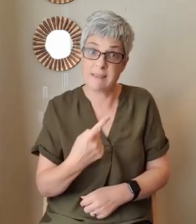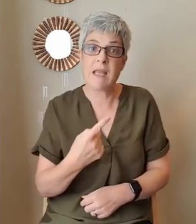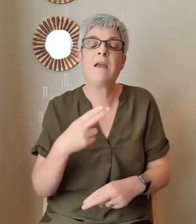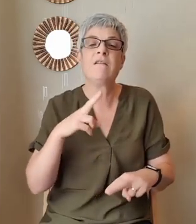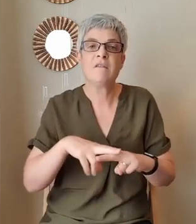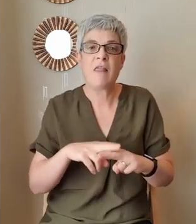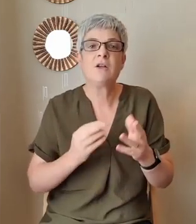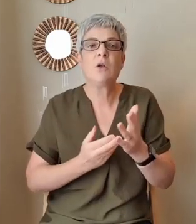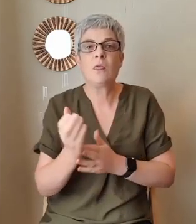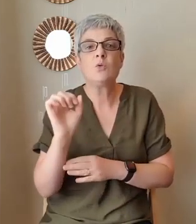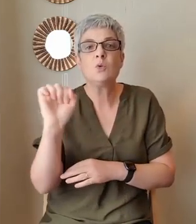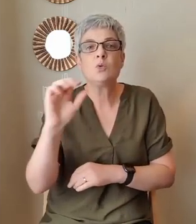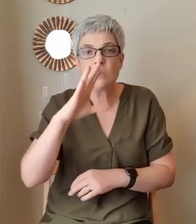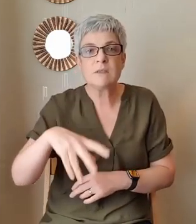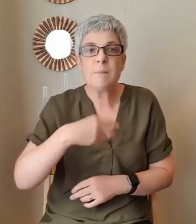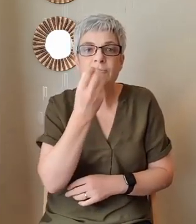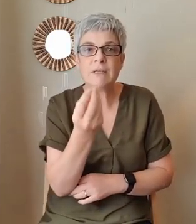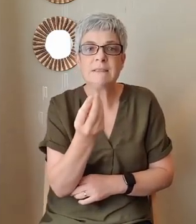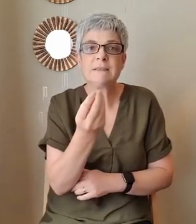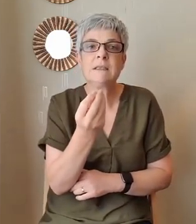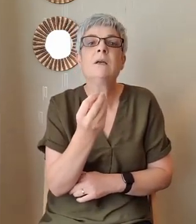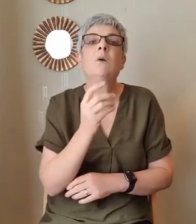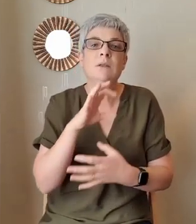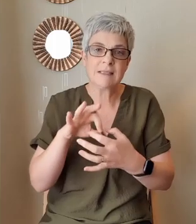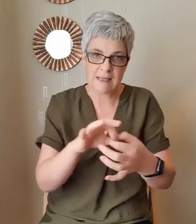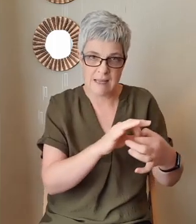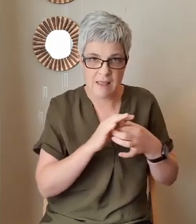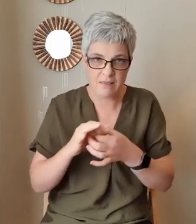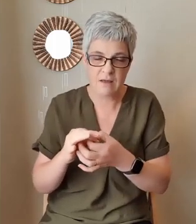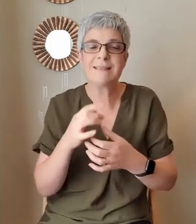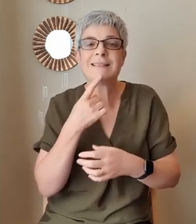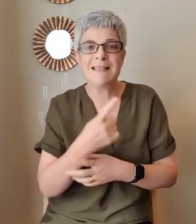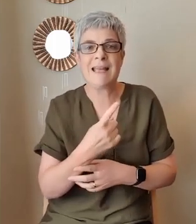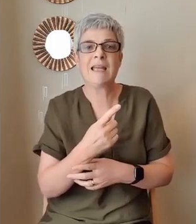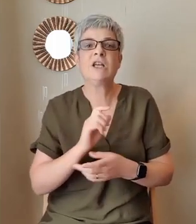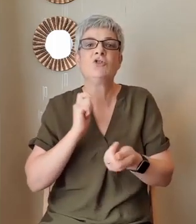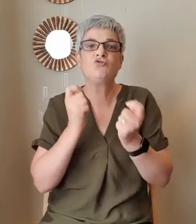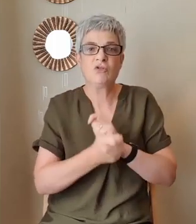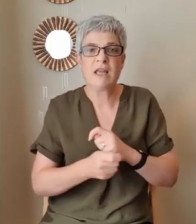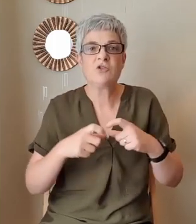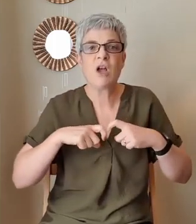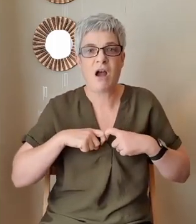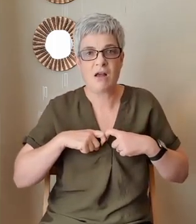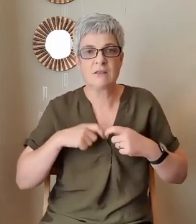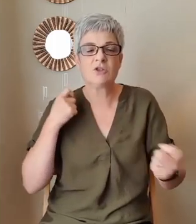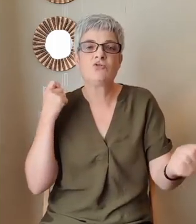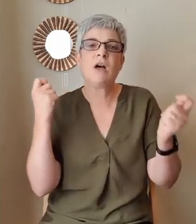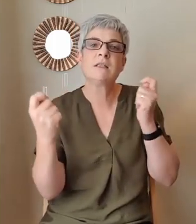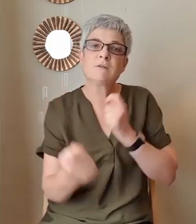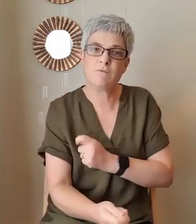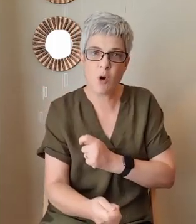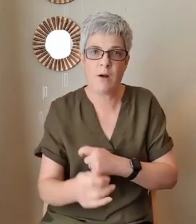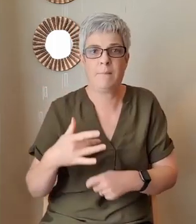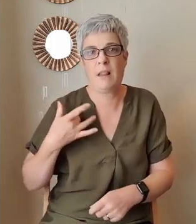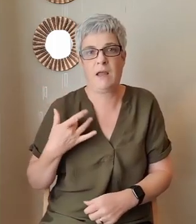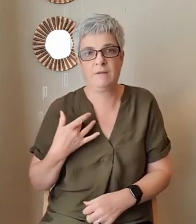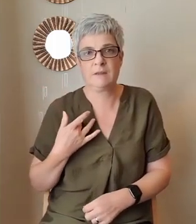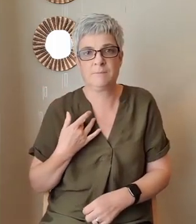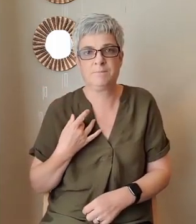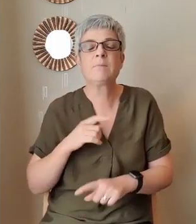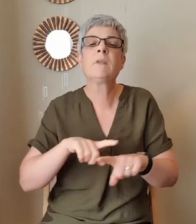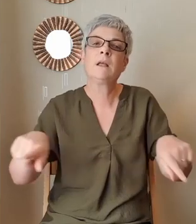Spirit, and then we all say together, change hearts, transform lives. Let's pray, let's talk to